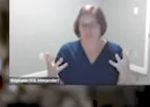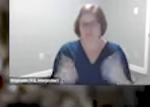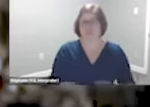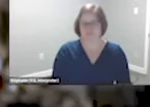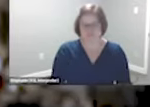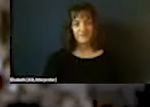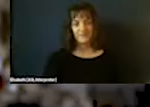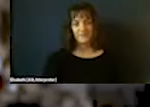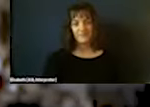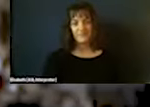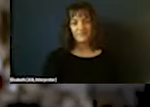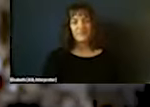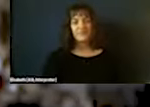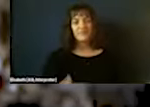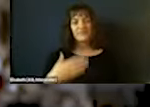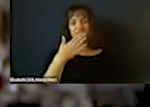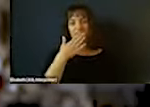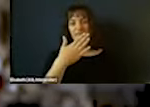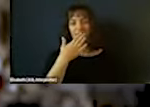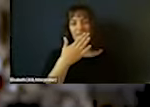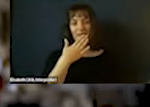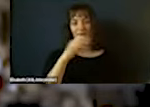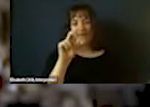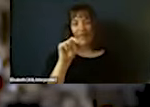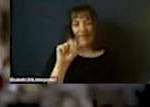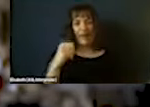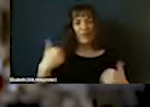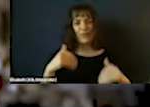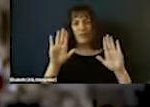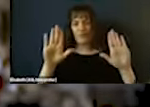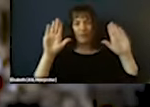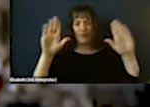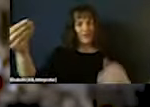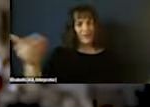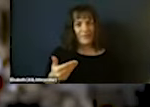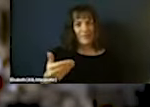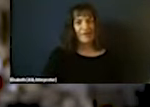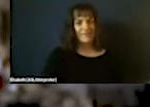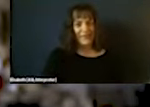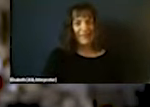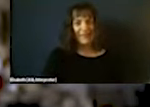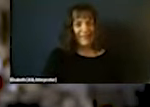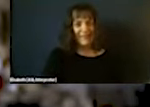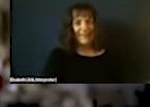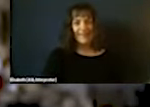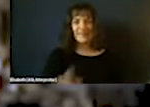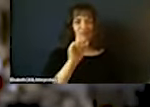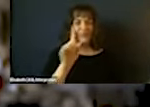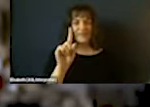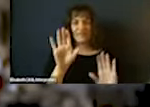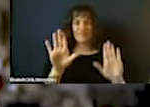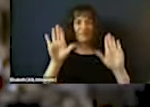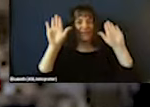Oh, thank you, Anna, for your wonderful introduction. Yeah, here's like really great. It